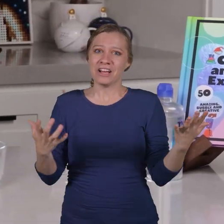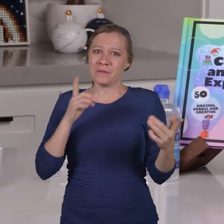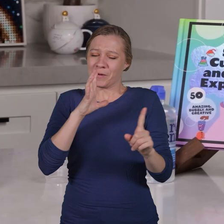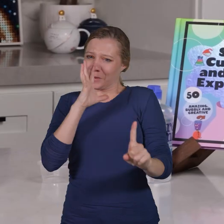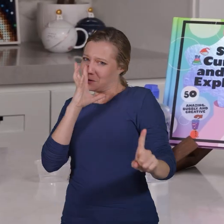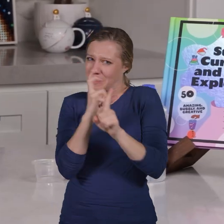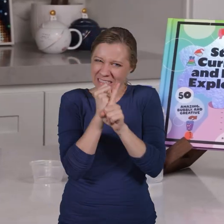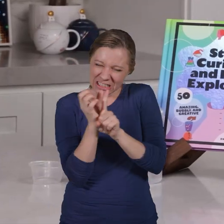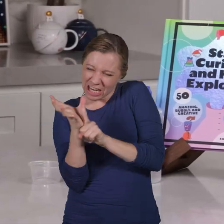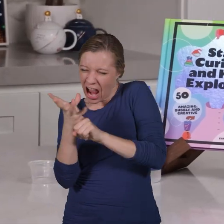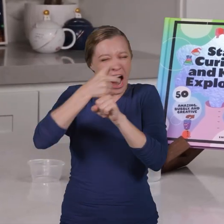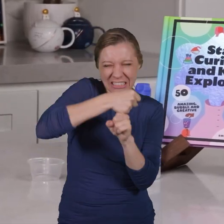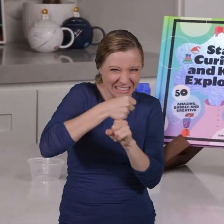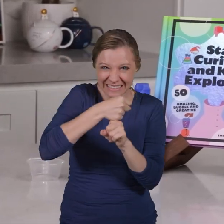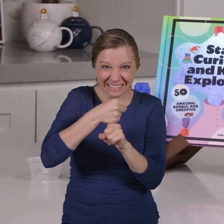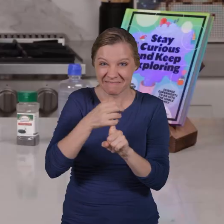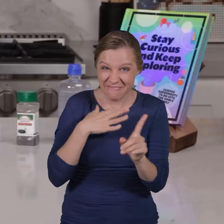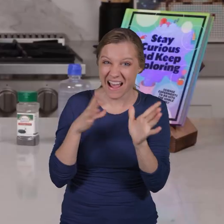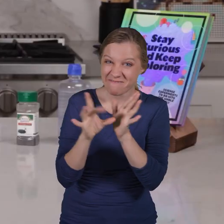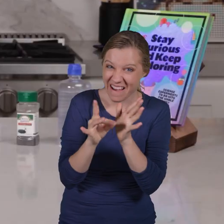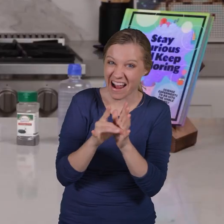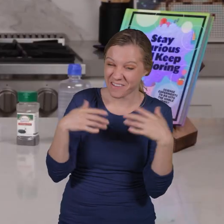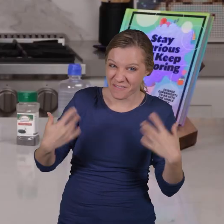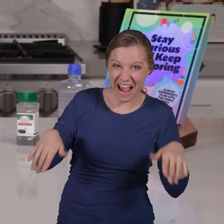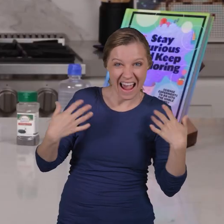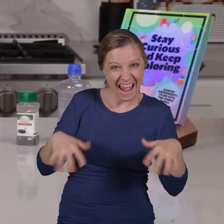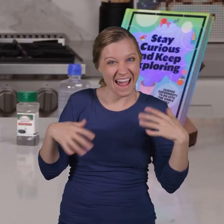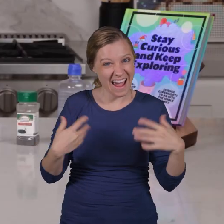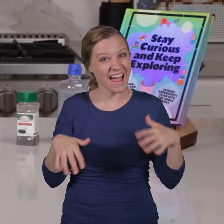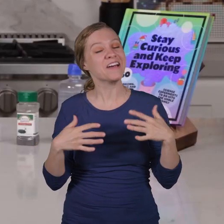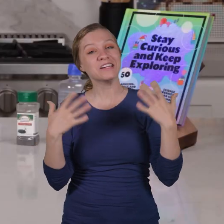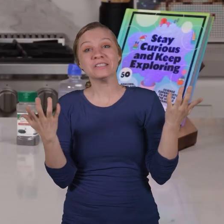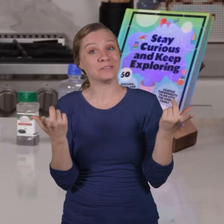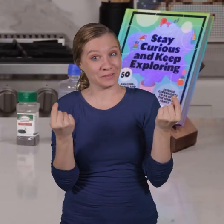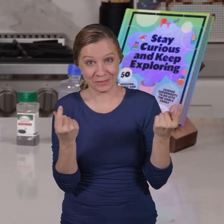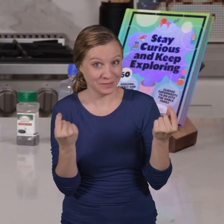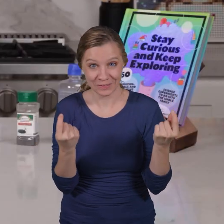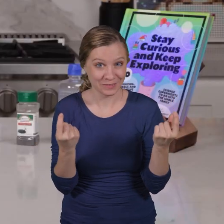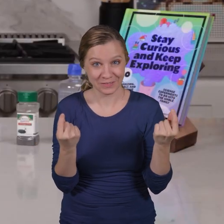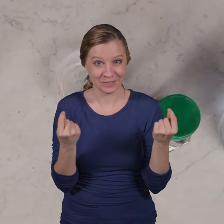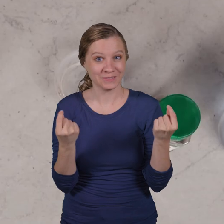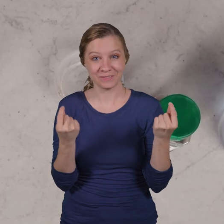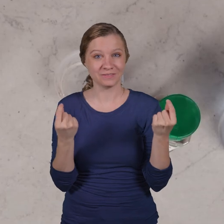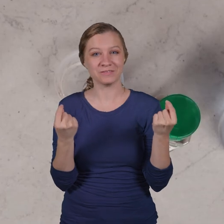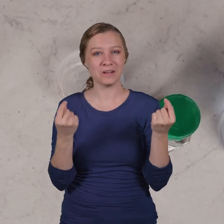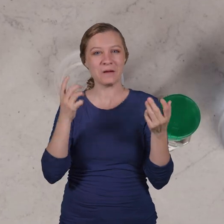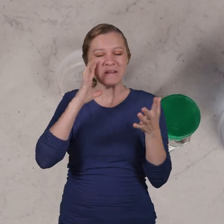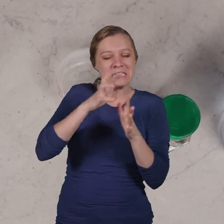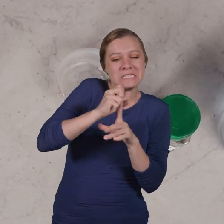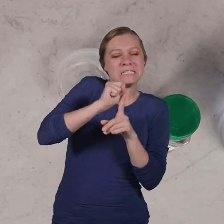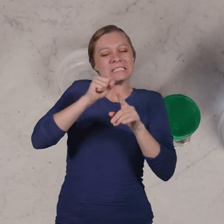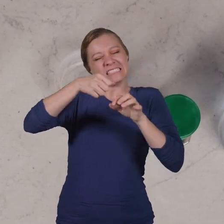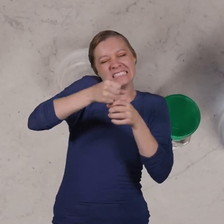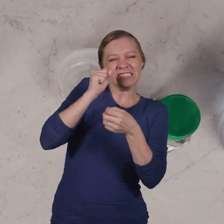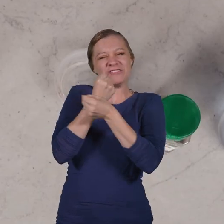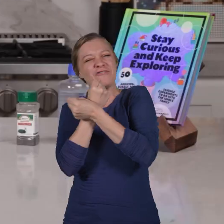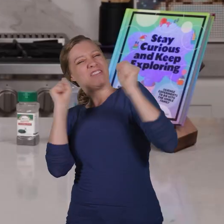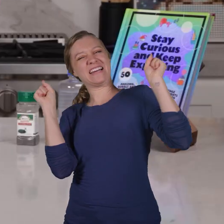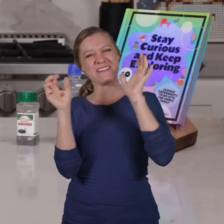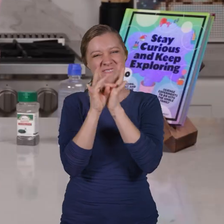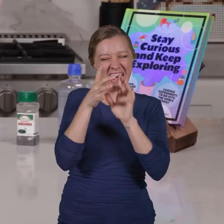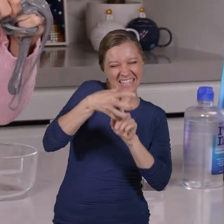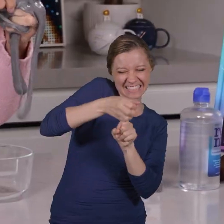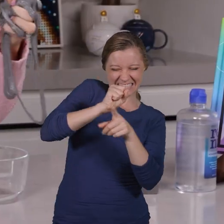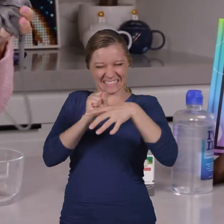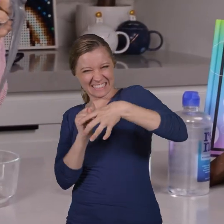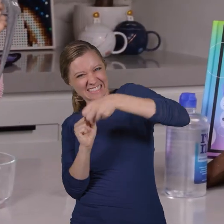Well, it's very attracted to a magnet. It just ate mine. So we're gonna wanna try to free our